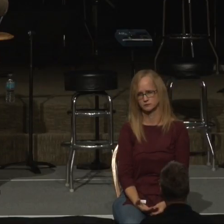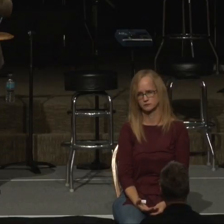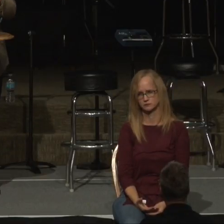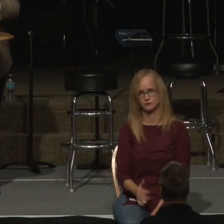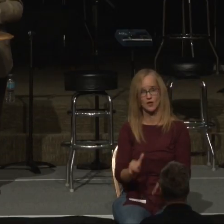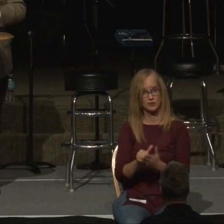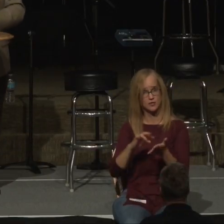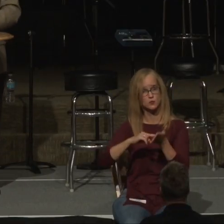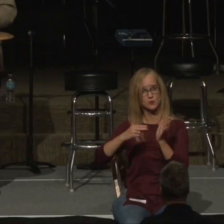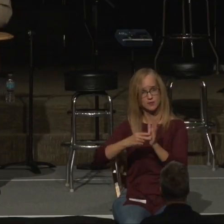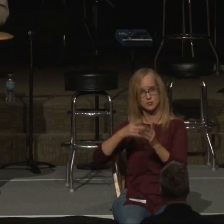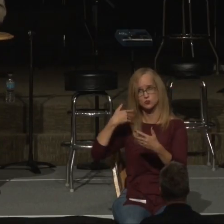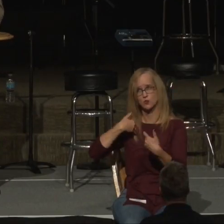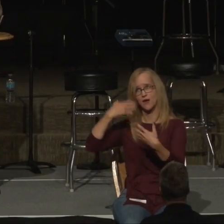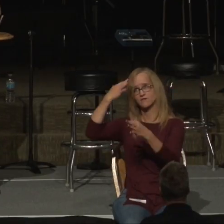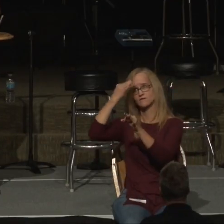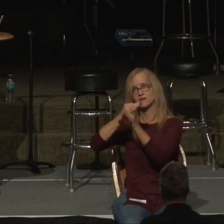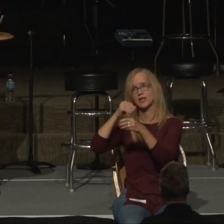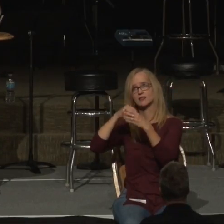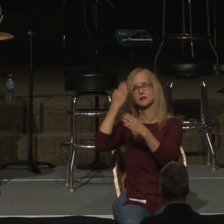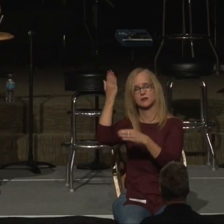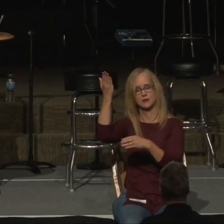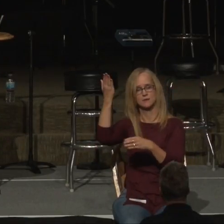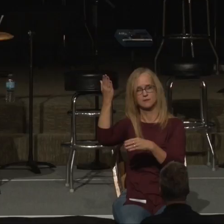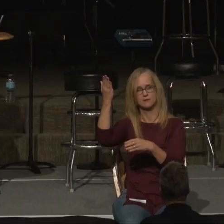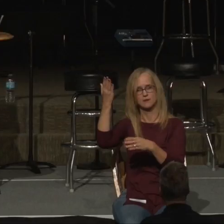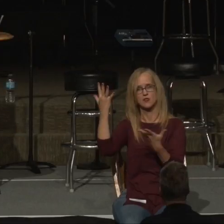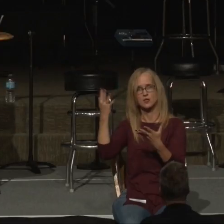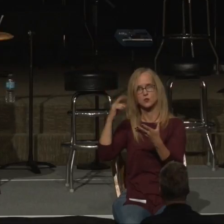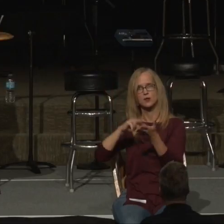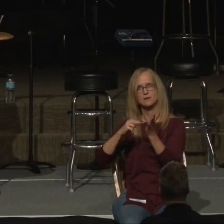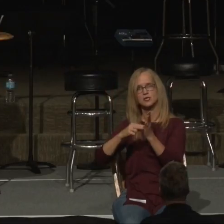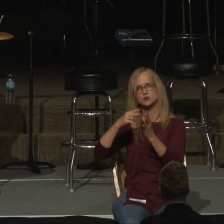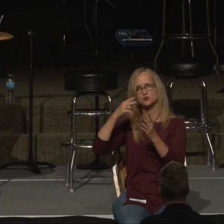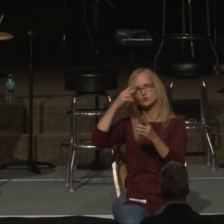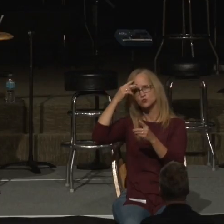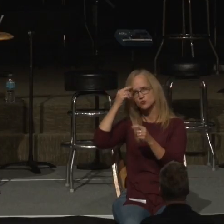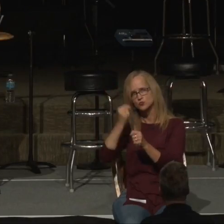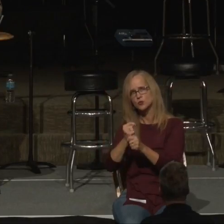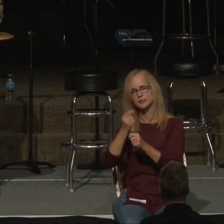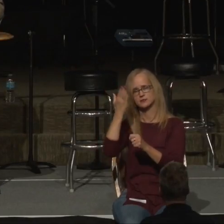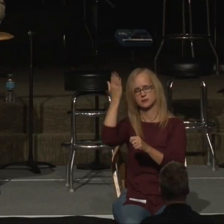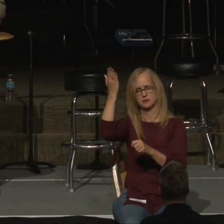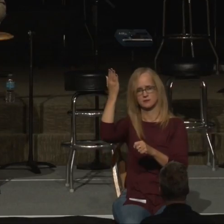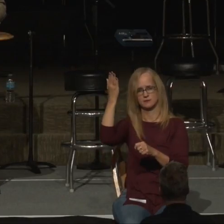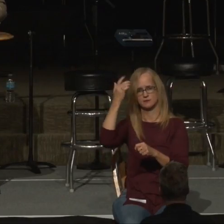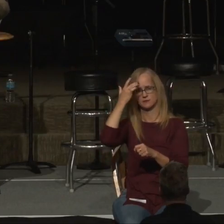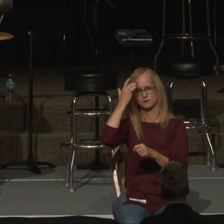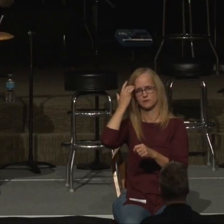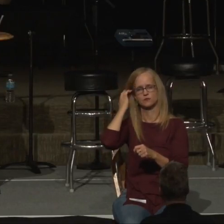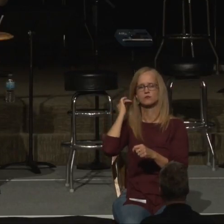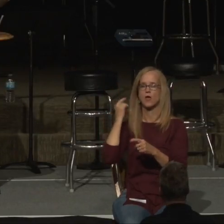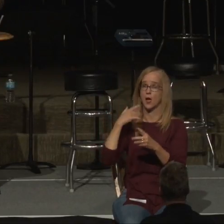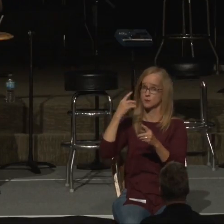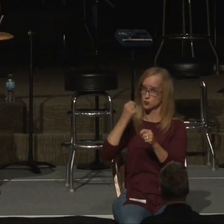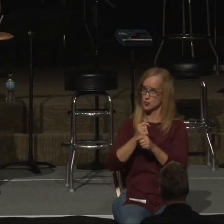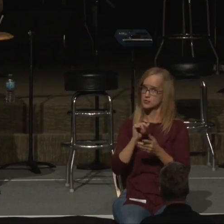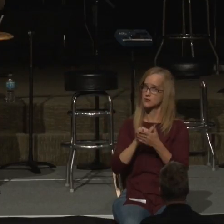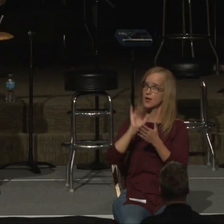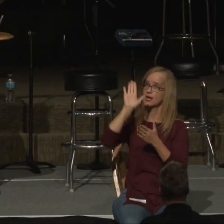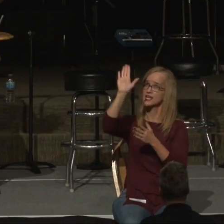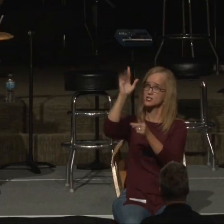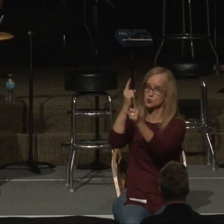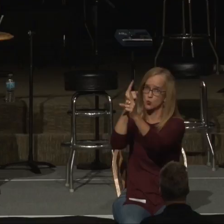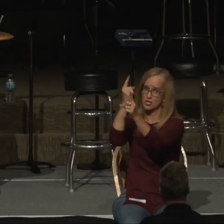Because that's what it means to have faith in Him. That is what it means to trust Him. I'm trusting that His